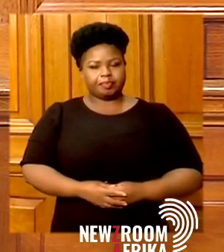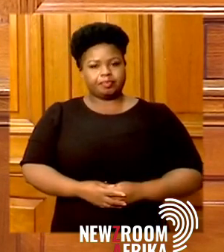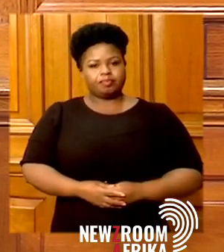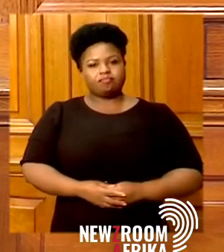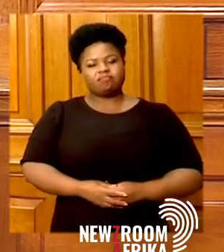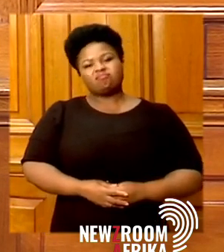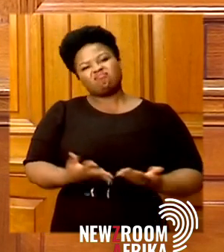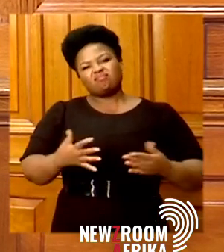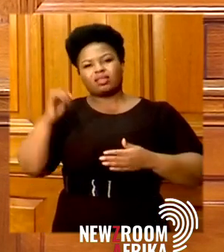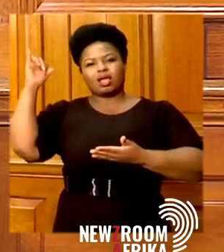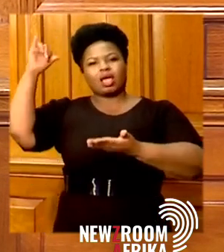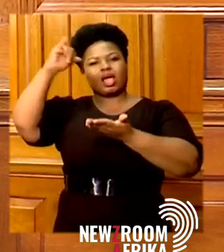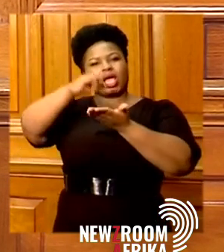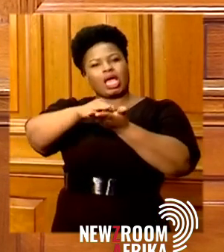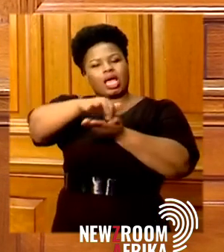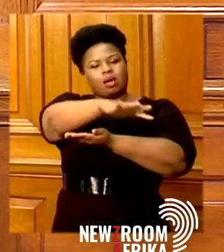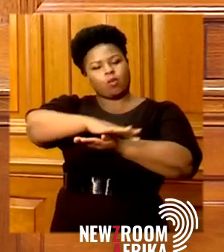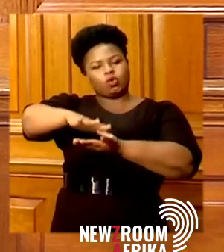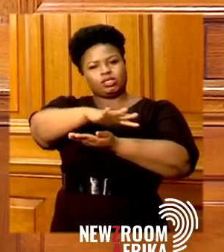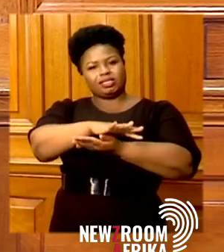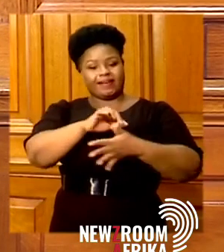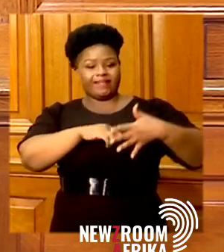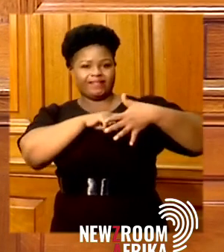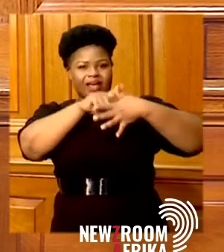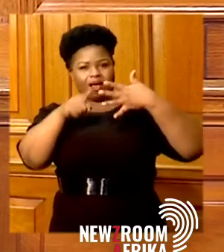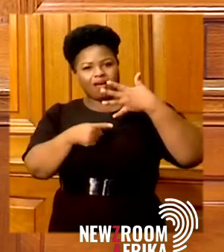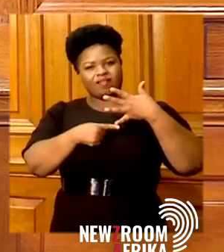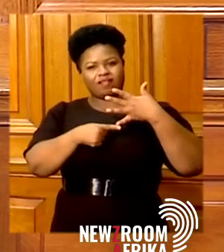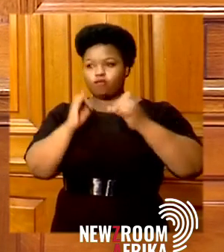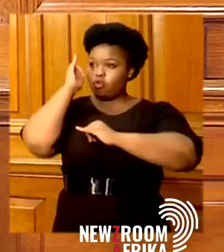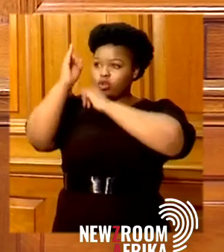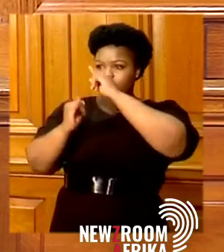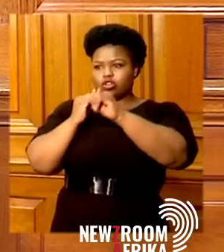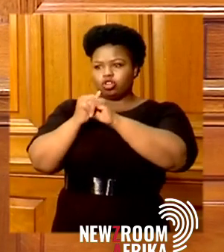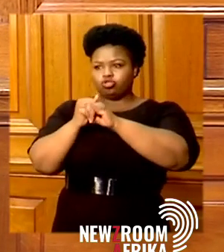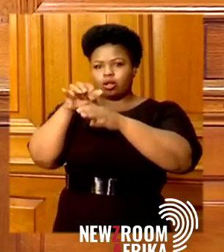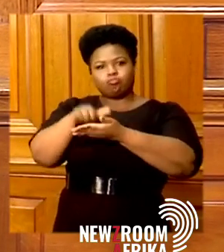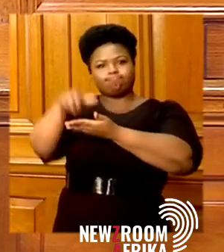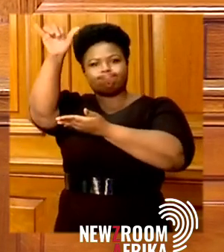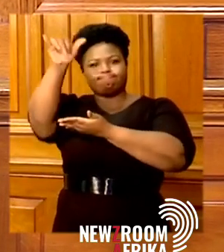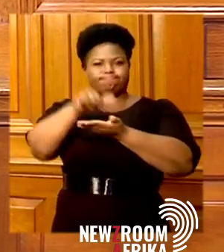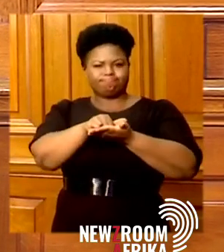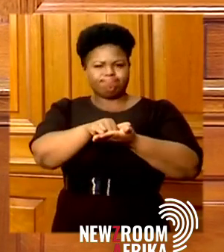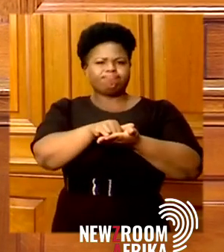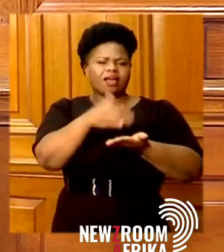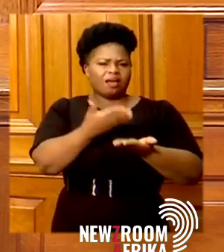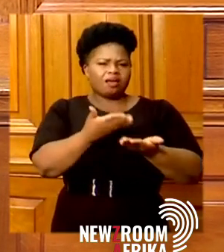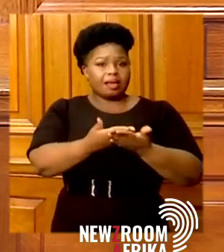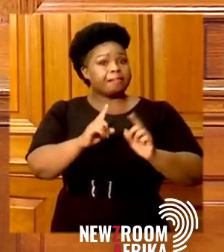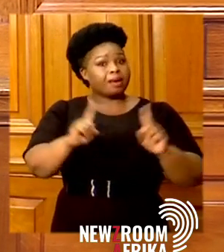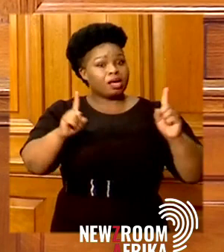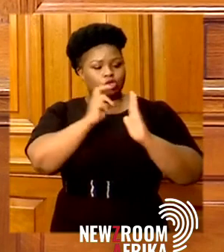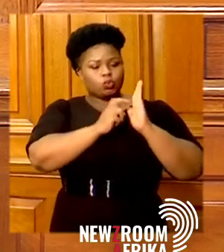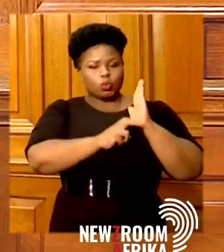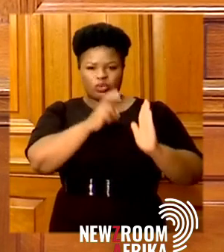Only 5 airports will be open for international travel with standard infection